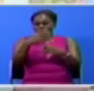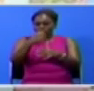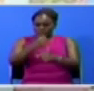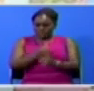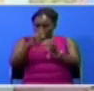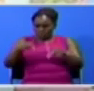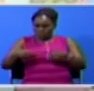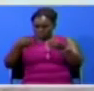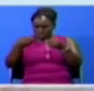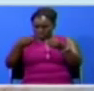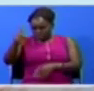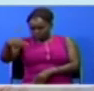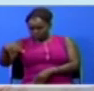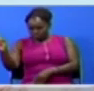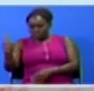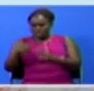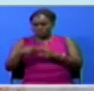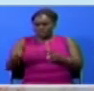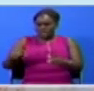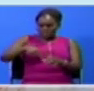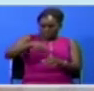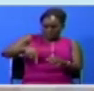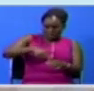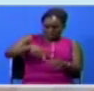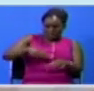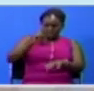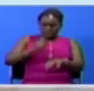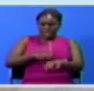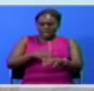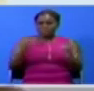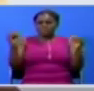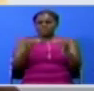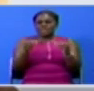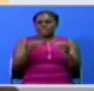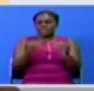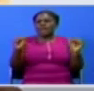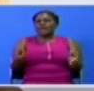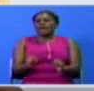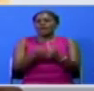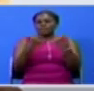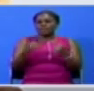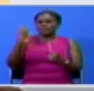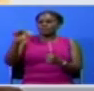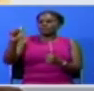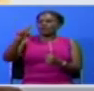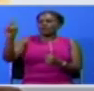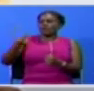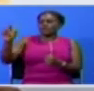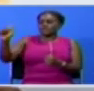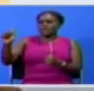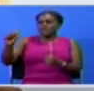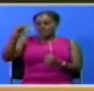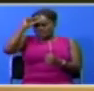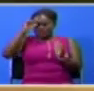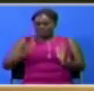was given a go-ahead to begin the exploration works during a stakeholders meeting held at Faza Social Hall, attended by the